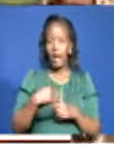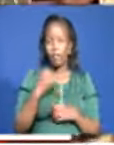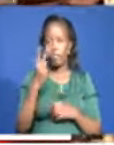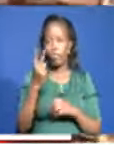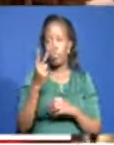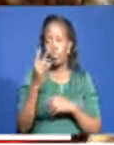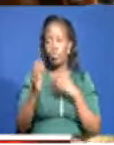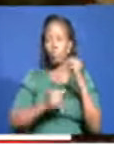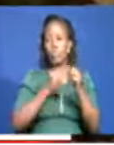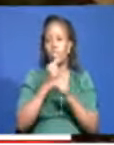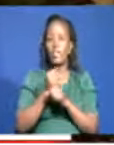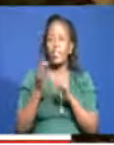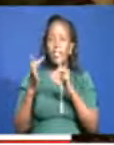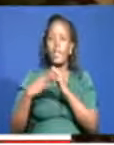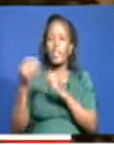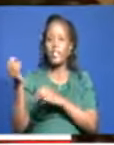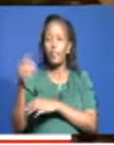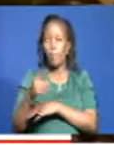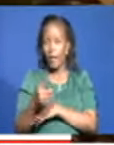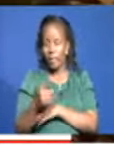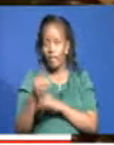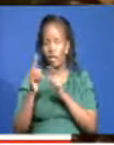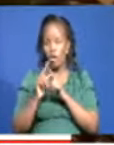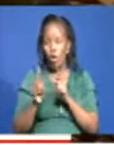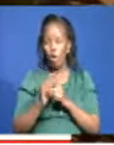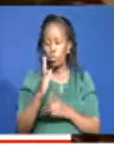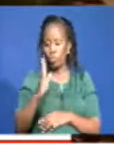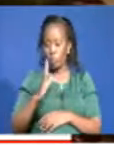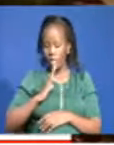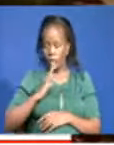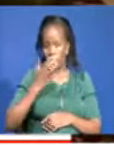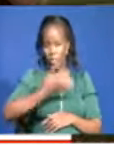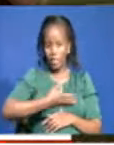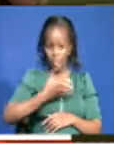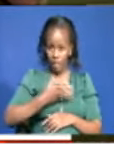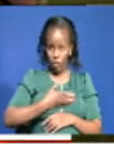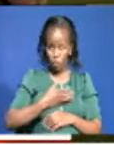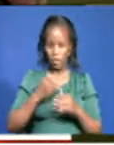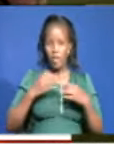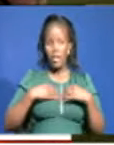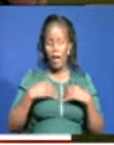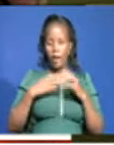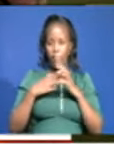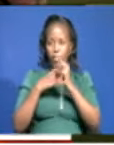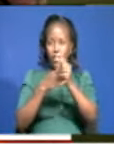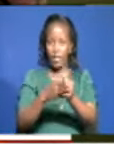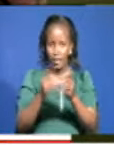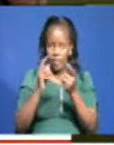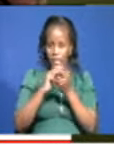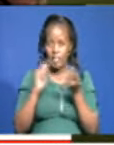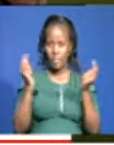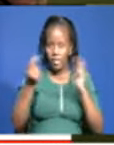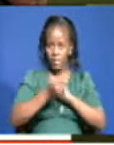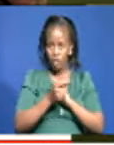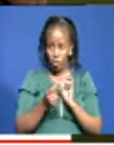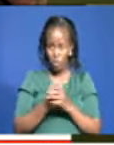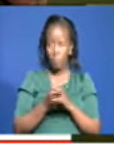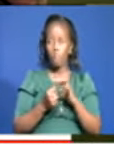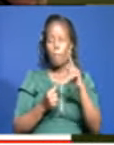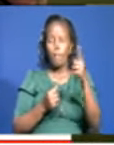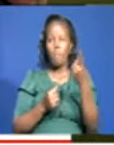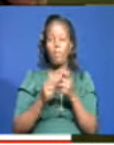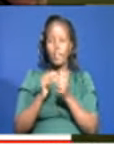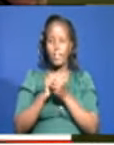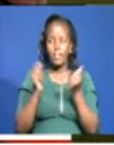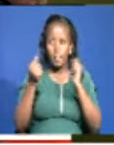arrived at following the assessment by the Security Council on its four phases guided transition. The phases begin with the reconfiguration stage, followed